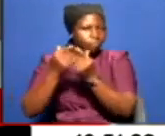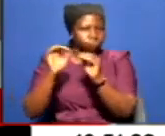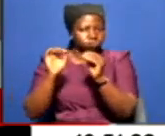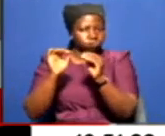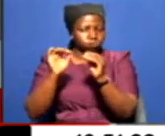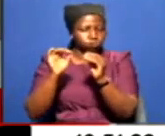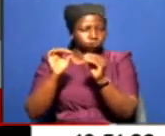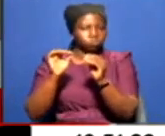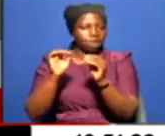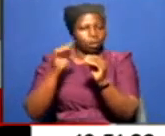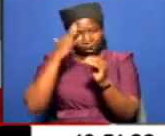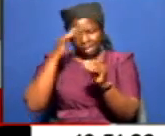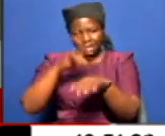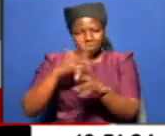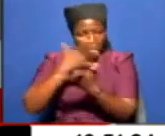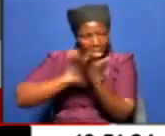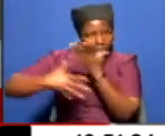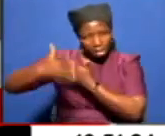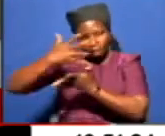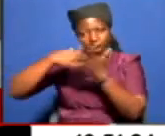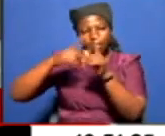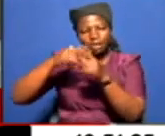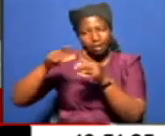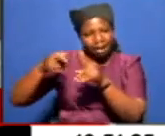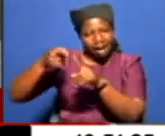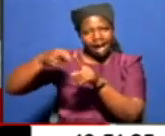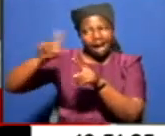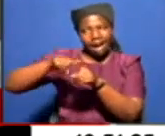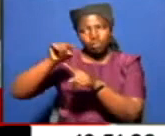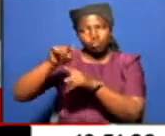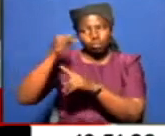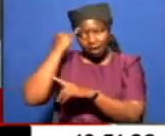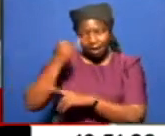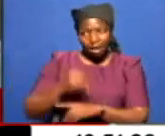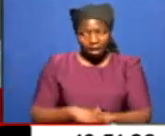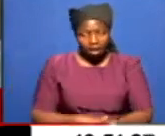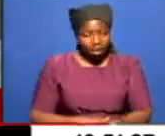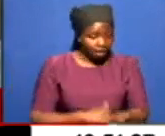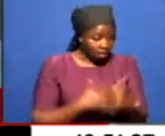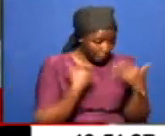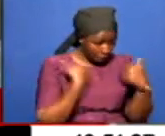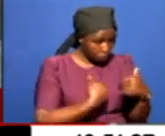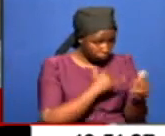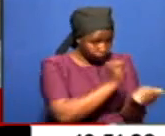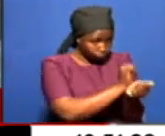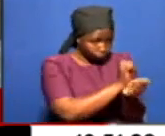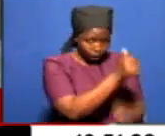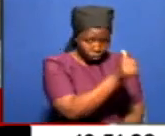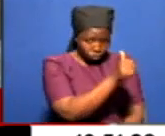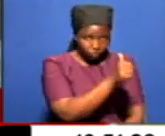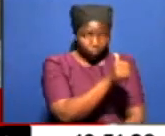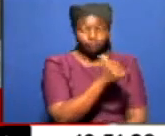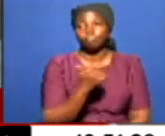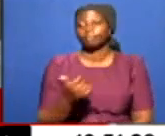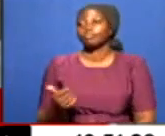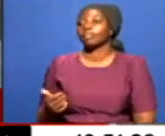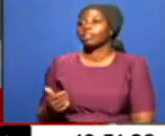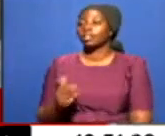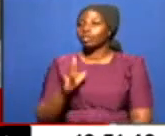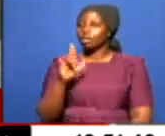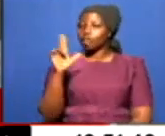an ideology that you need to actualize. I'm so, not under custody at the moment, right? No, you're not. Okay. So when we